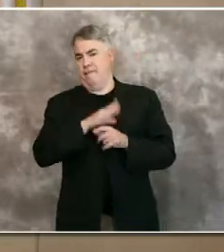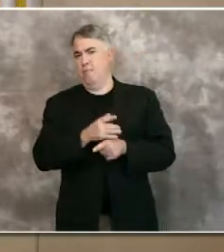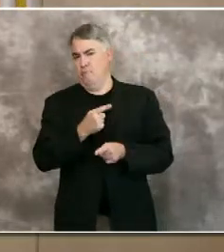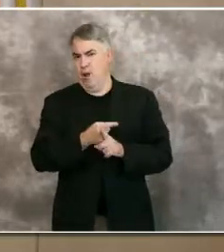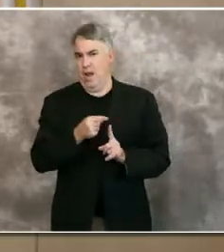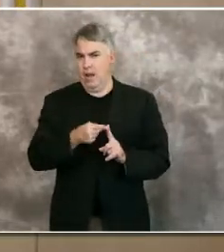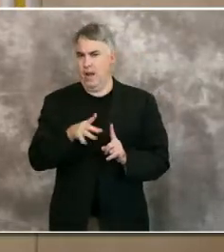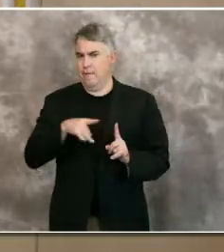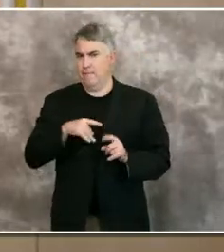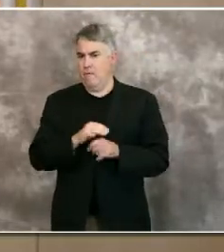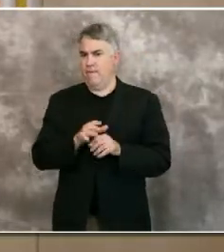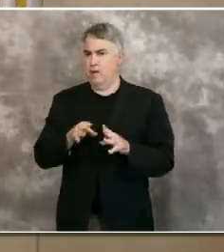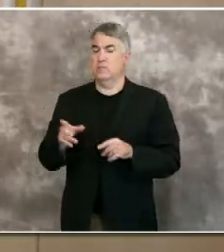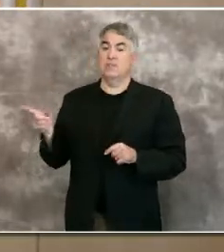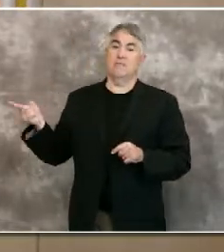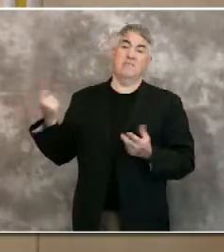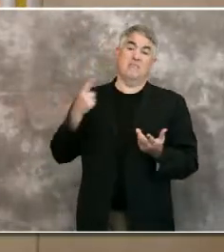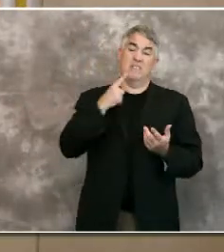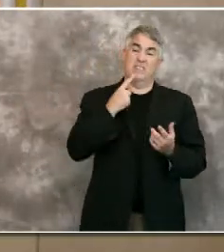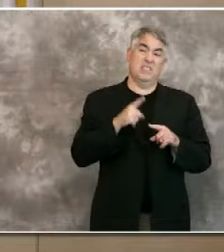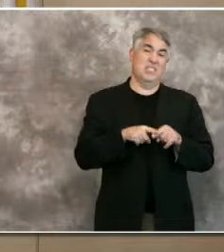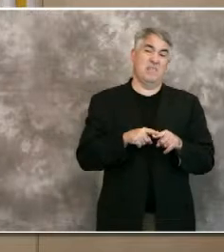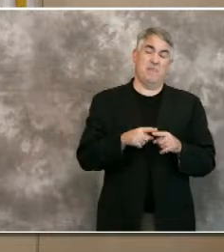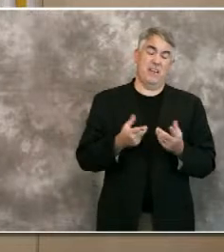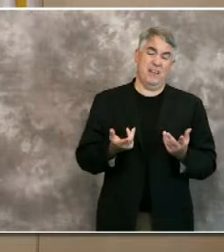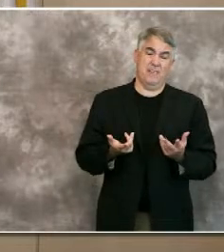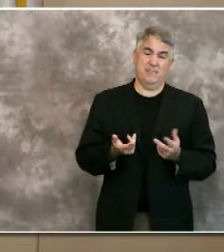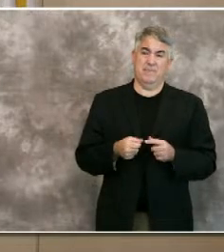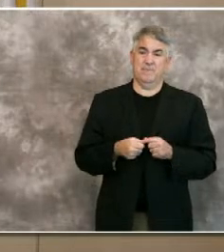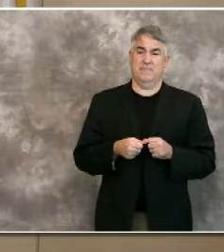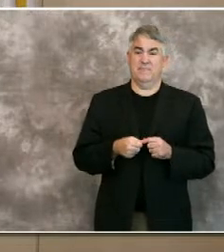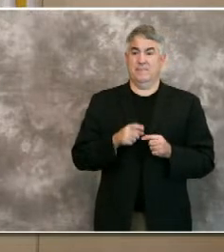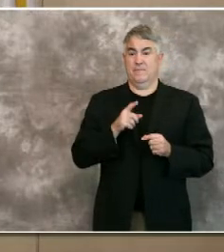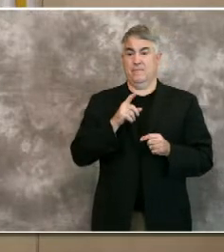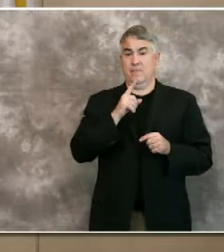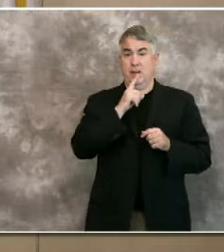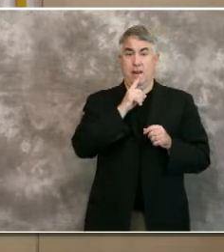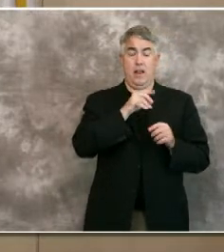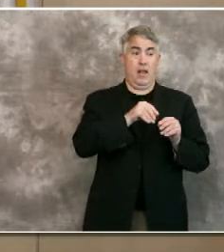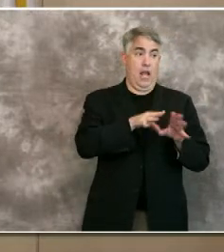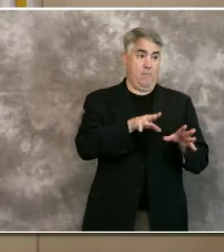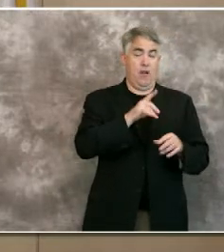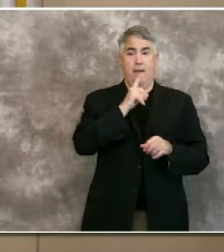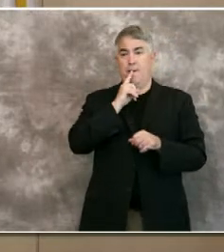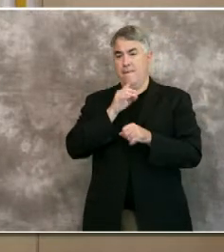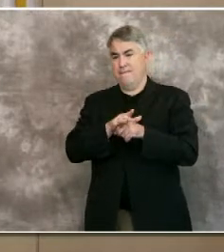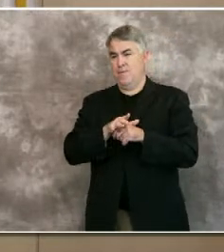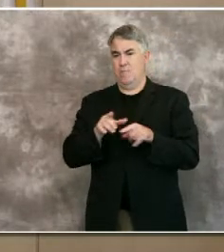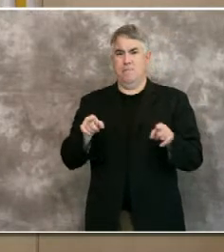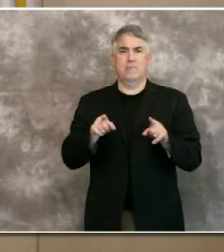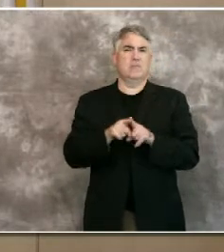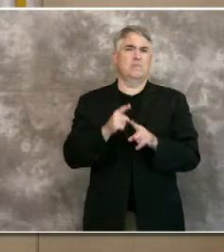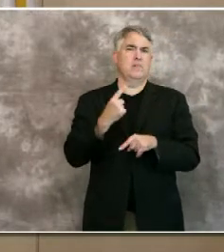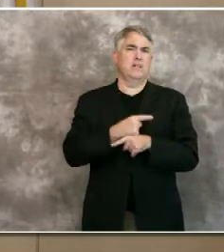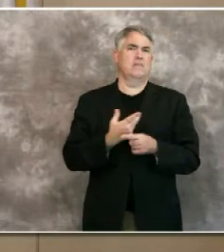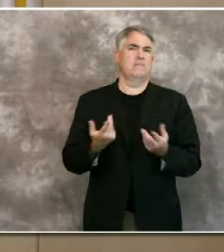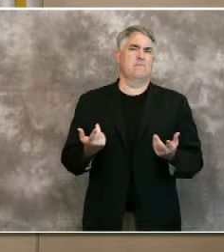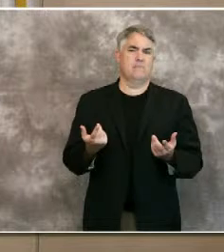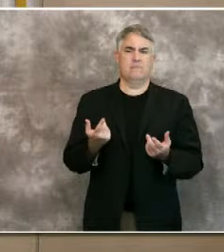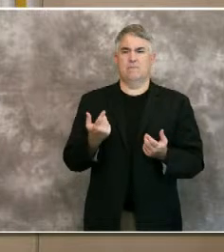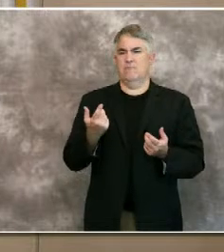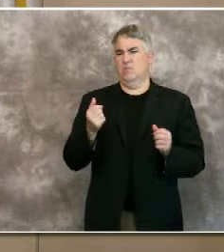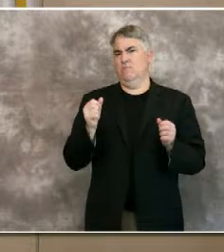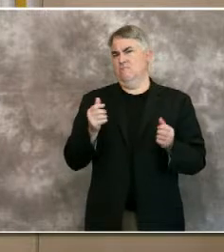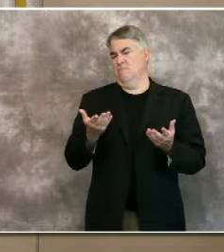It could range anywhere from the outbreak being confirmed within the same day, or it could take anywhere